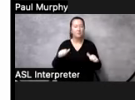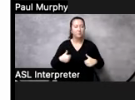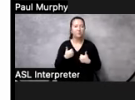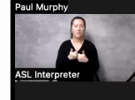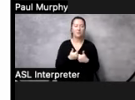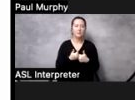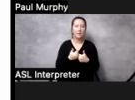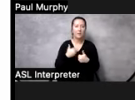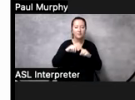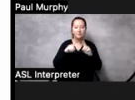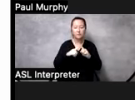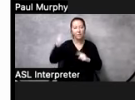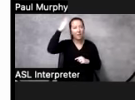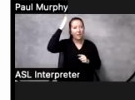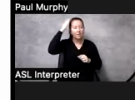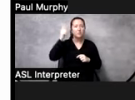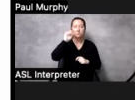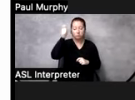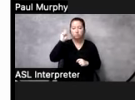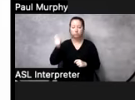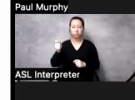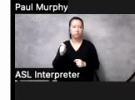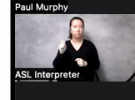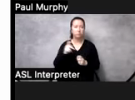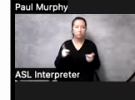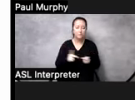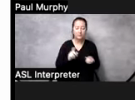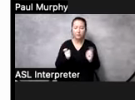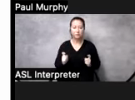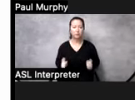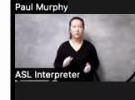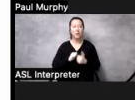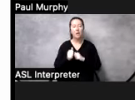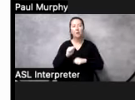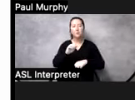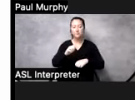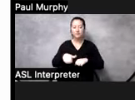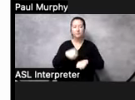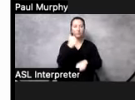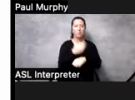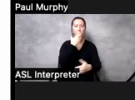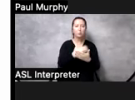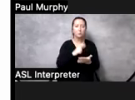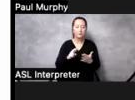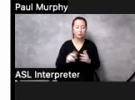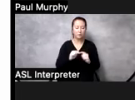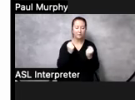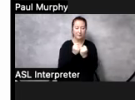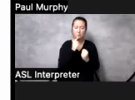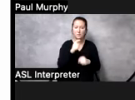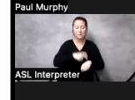multiple hats, and how do you build a productive research team given the limited time and resources that many of us have. And